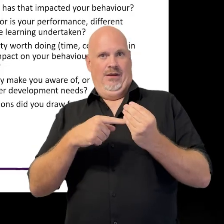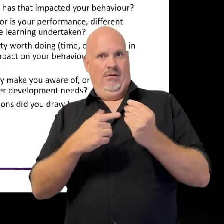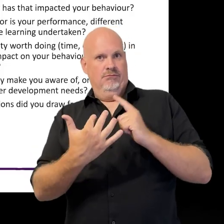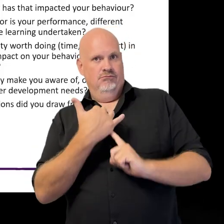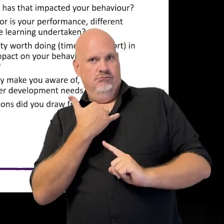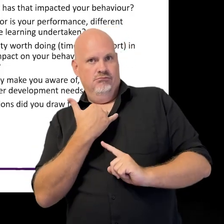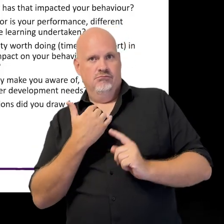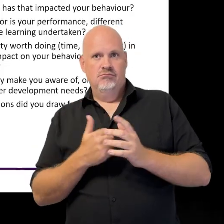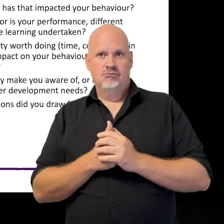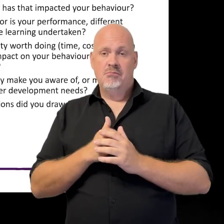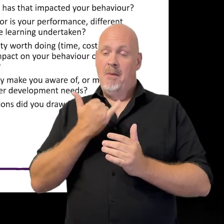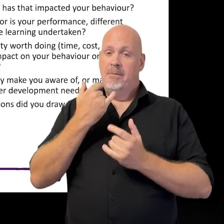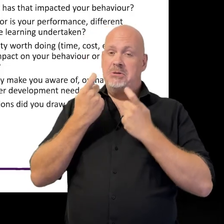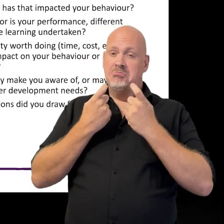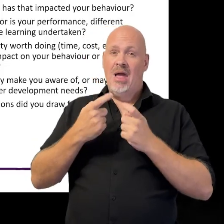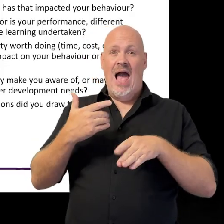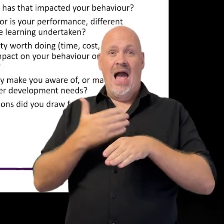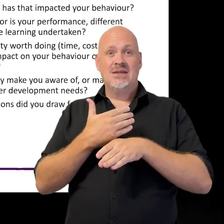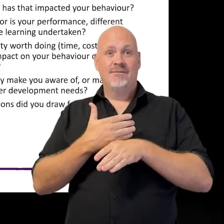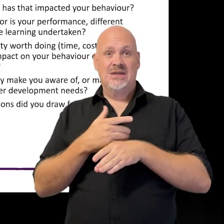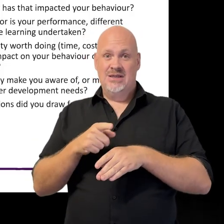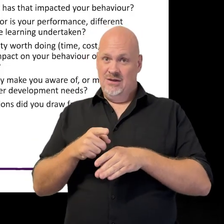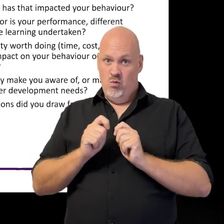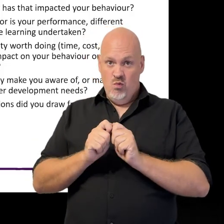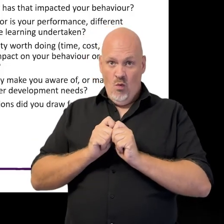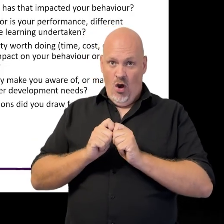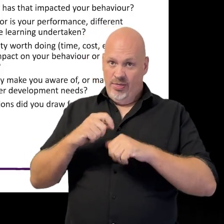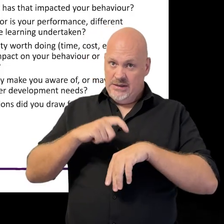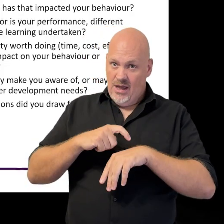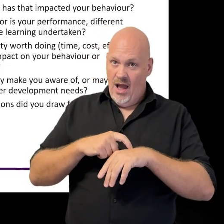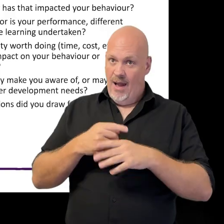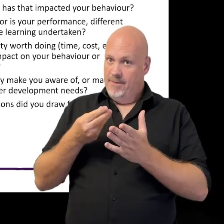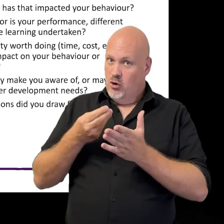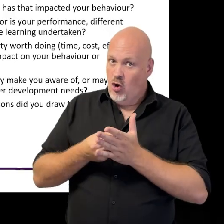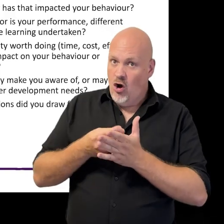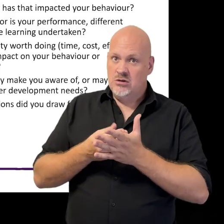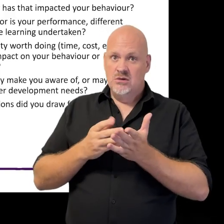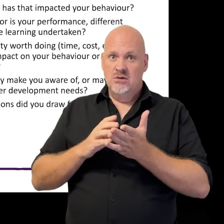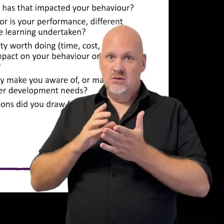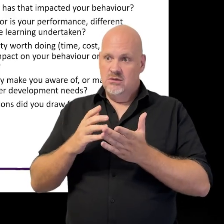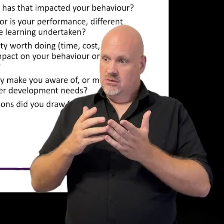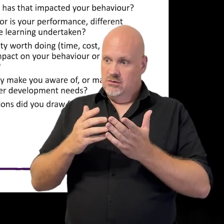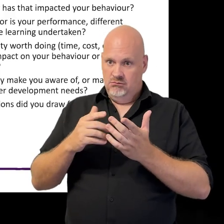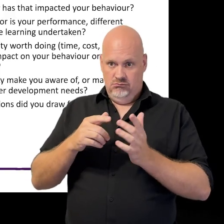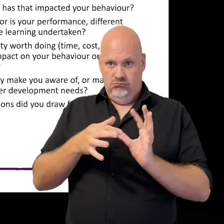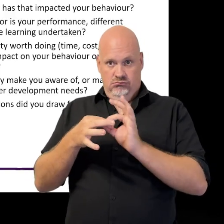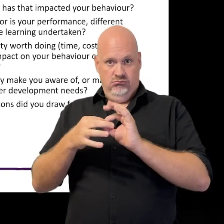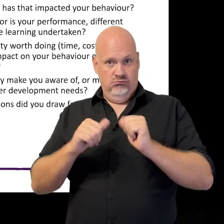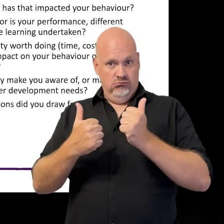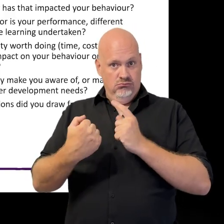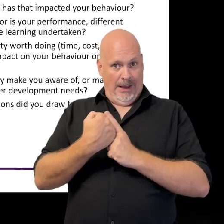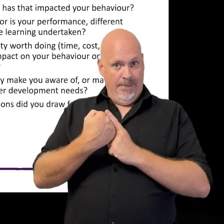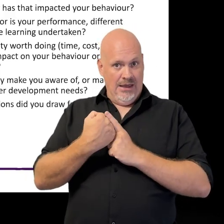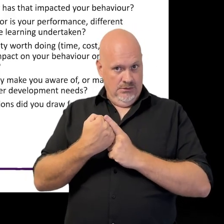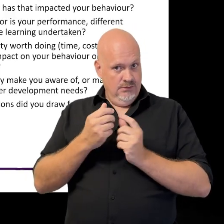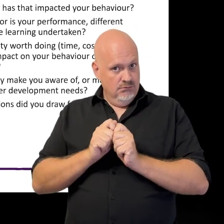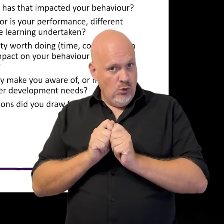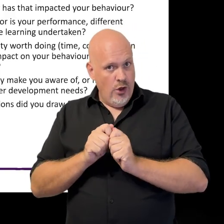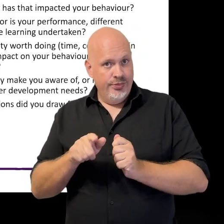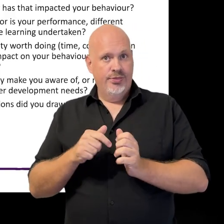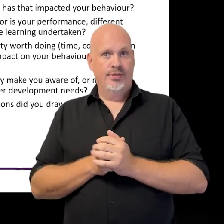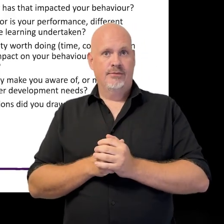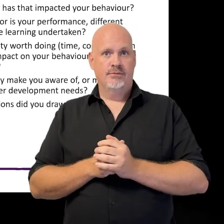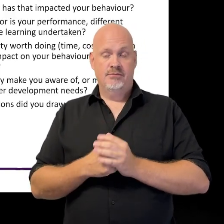undertaken? You might also consider if the activity is worth doing. Was the time, the cost, the effort